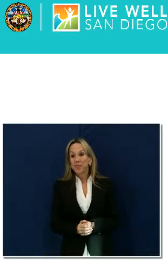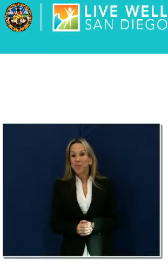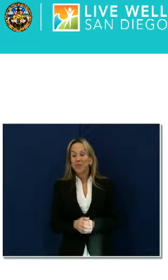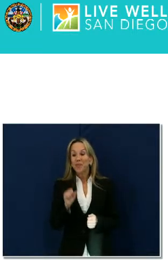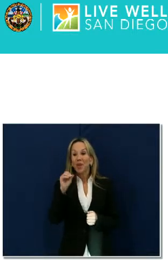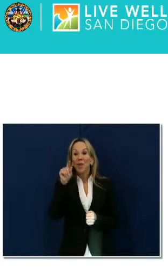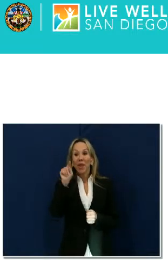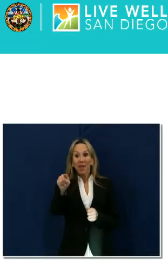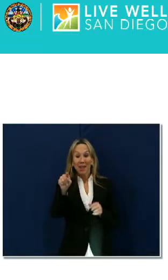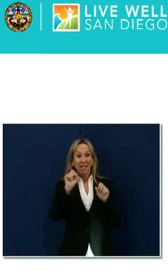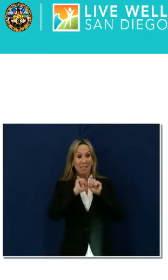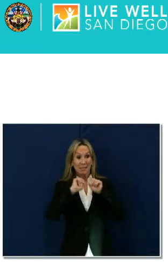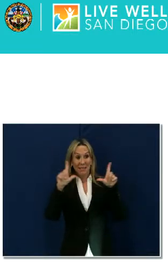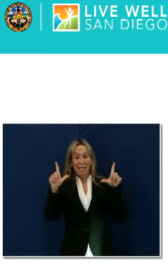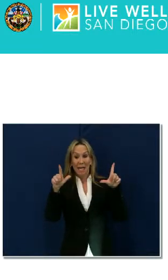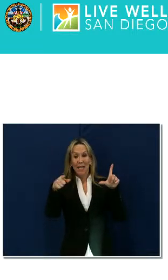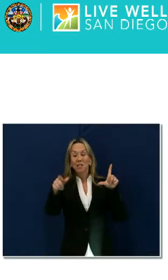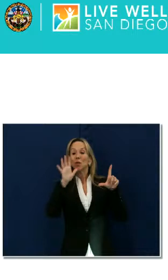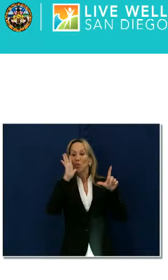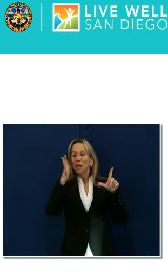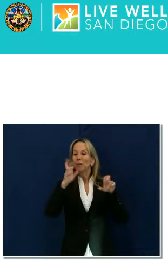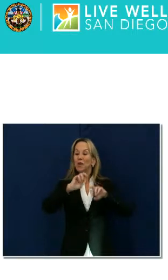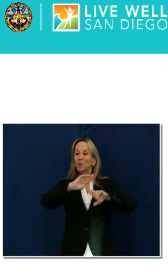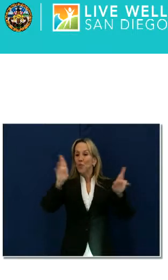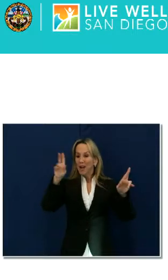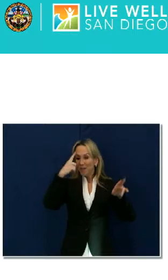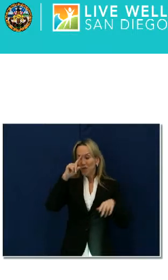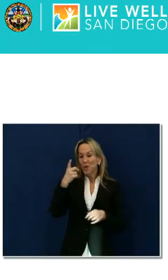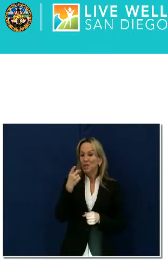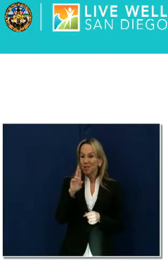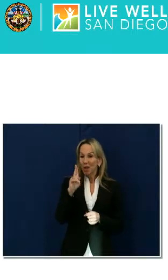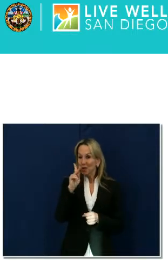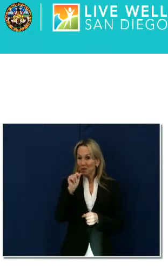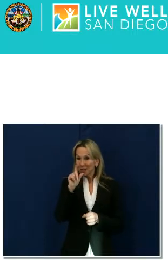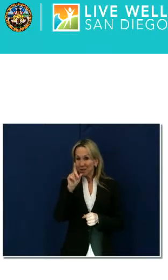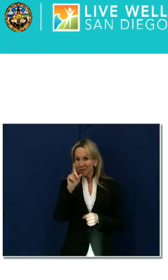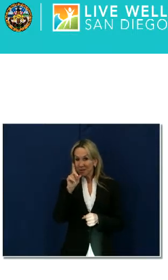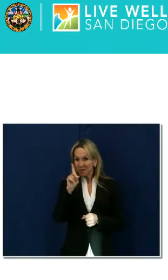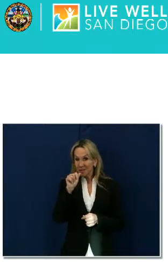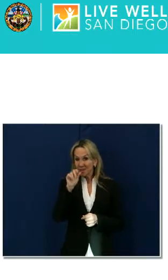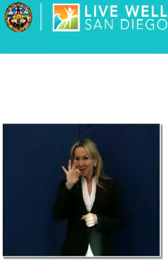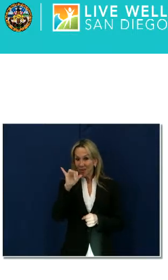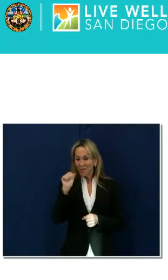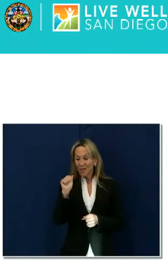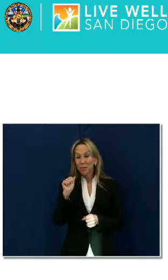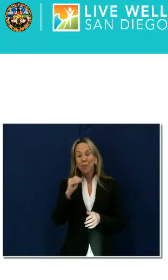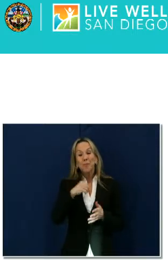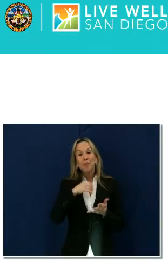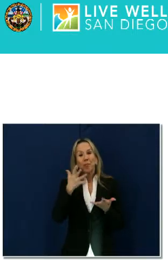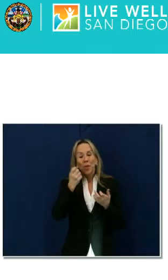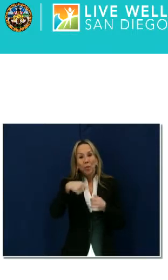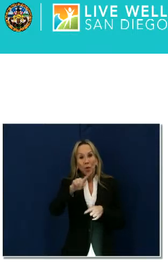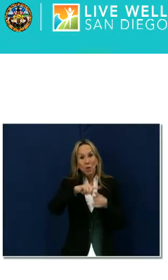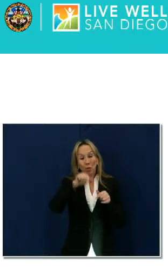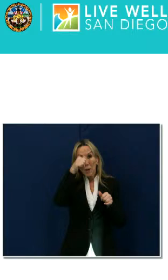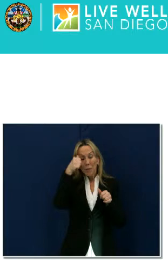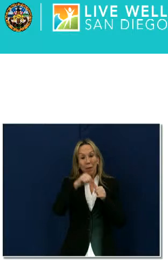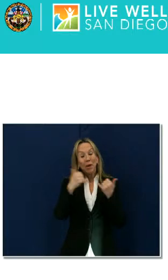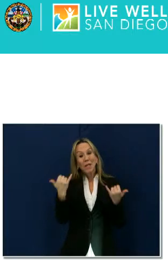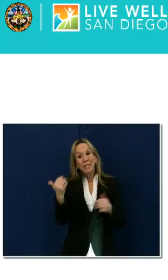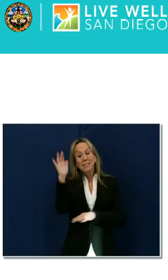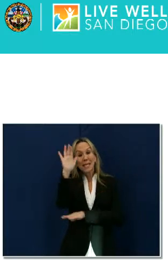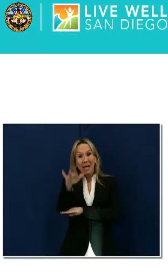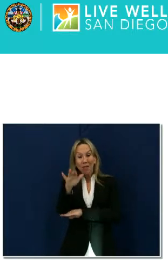So this slide will open up for Dr. Kadakia. But I just want everyone to remember that this afternoon the